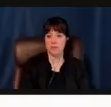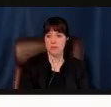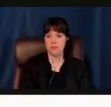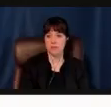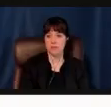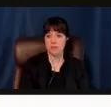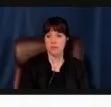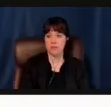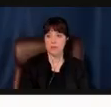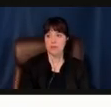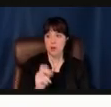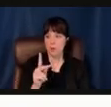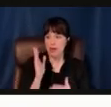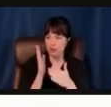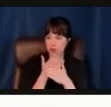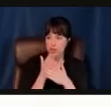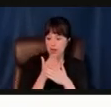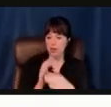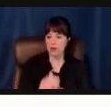Share.